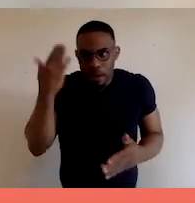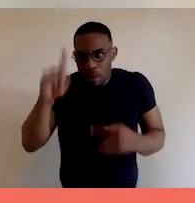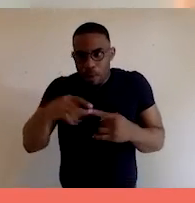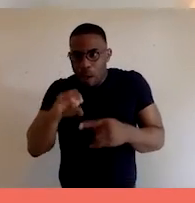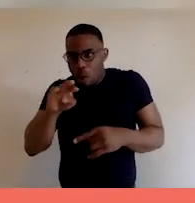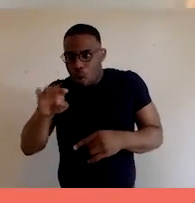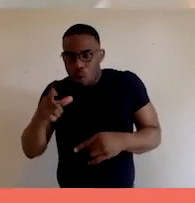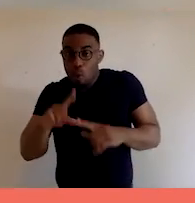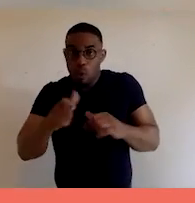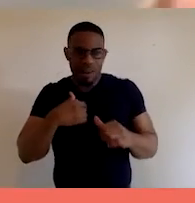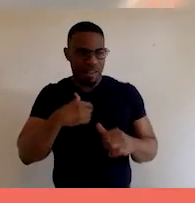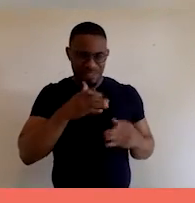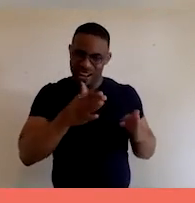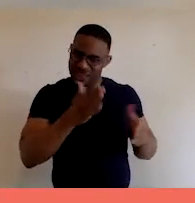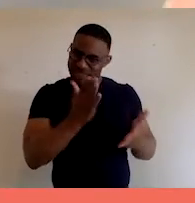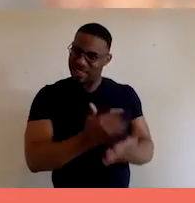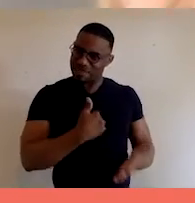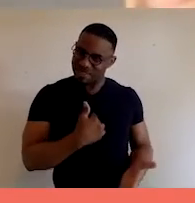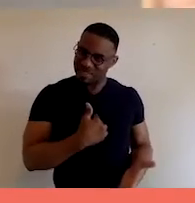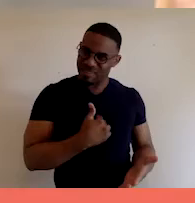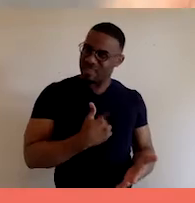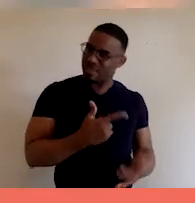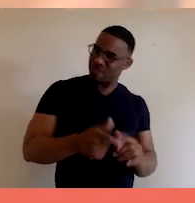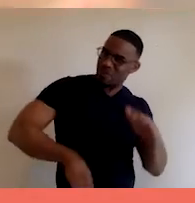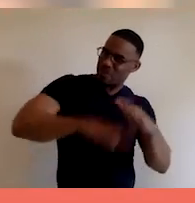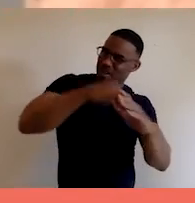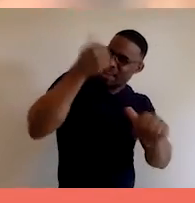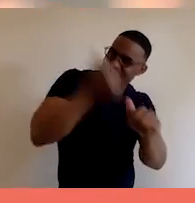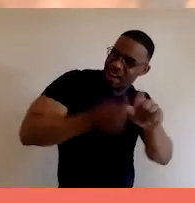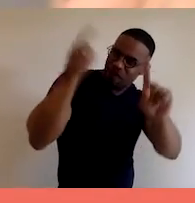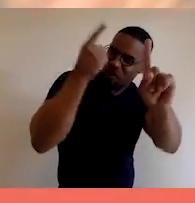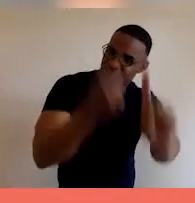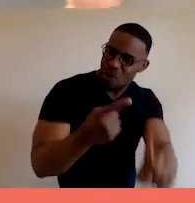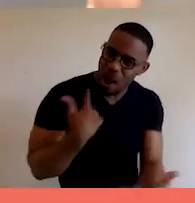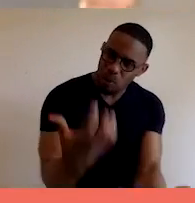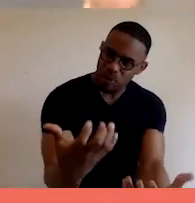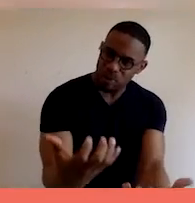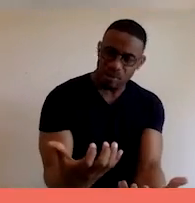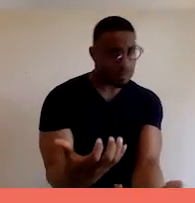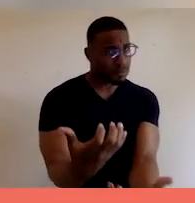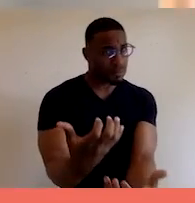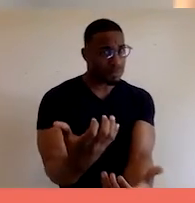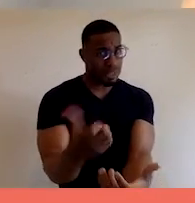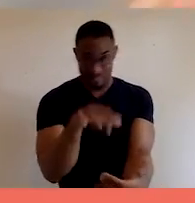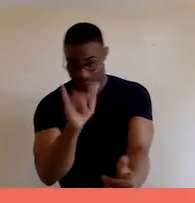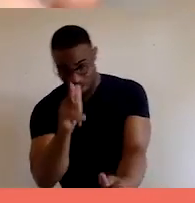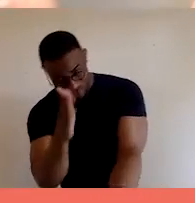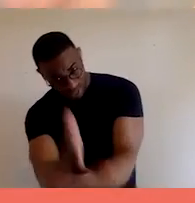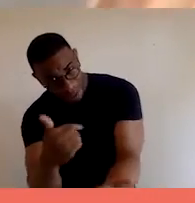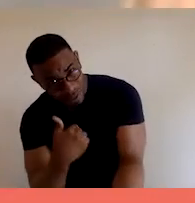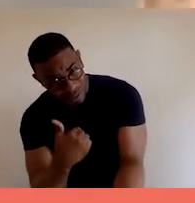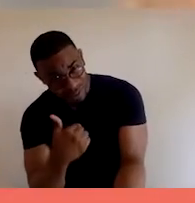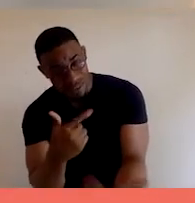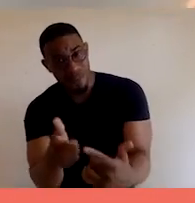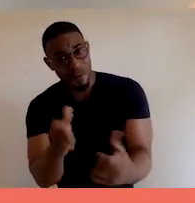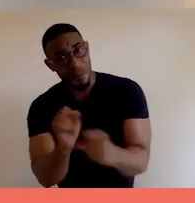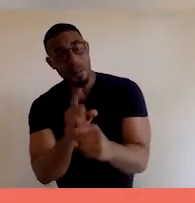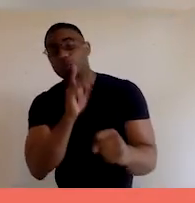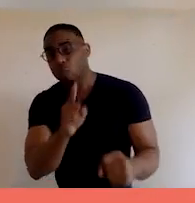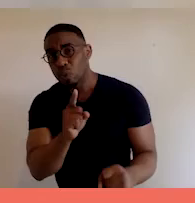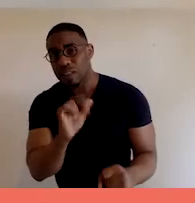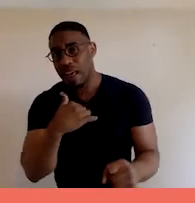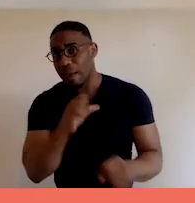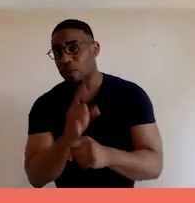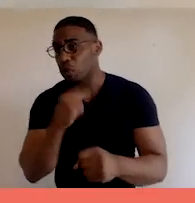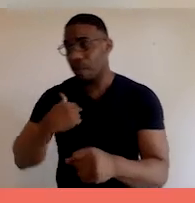about coding. So am I going to allow that to stop me from reaching every single level that I want to reach now? Is that going to stop me from making sure